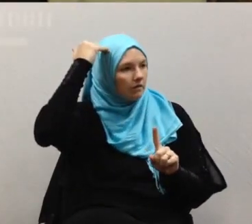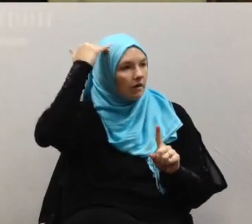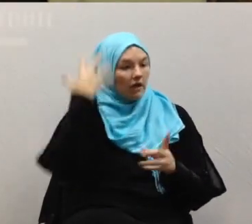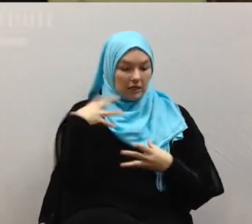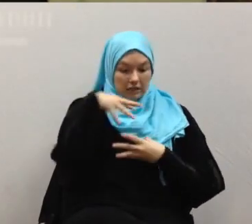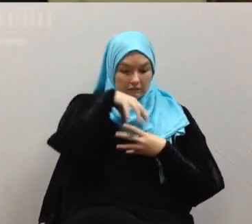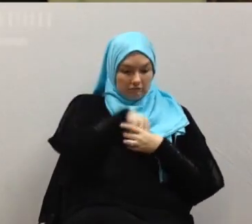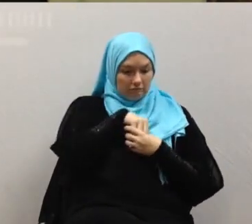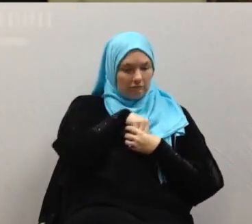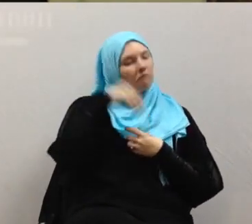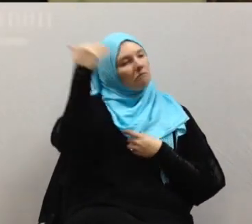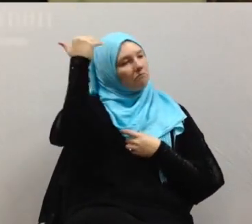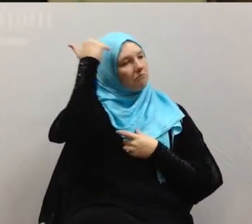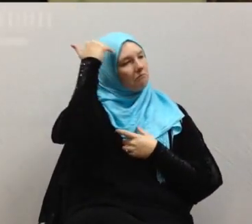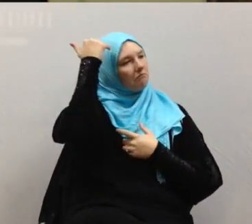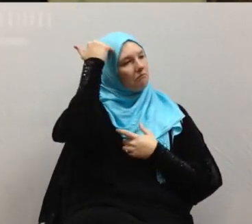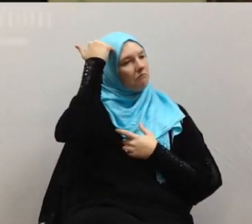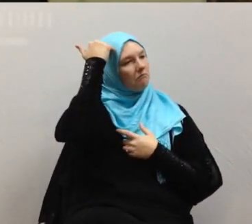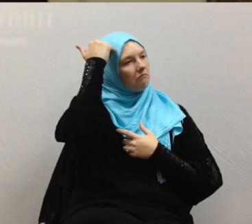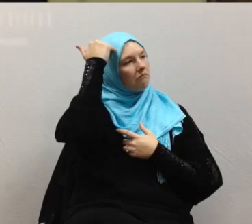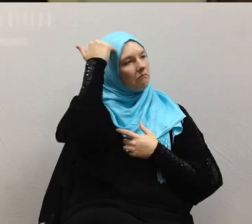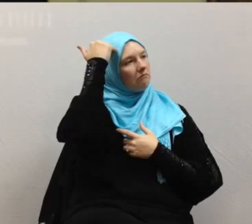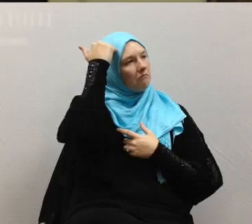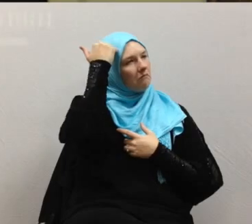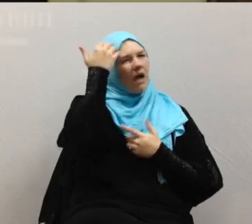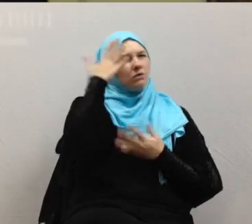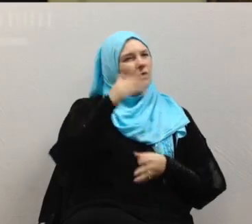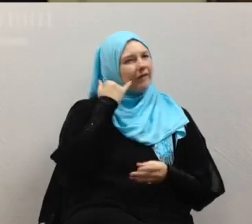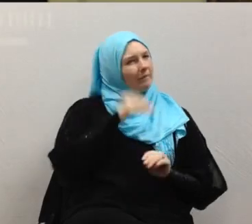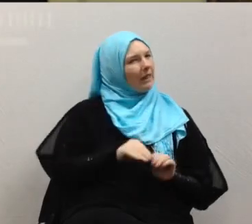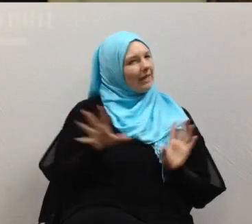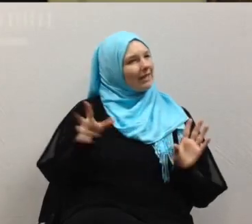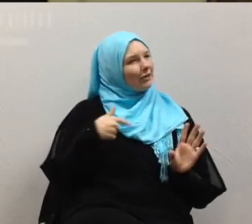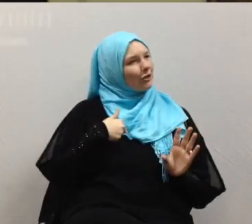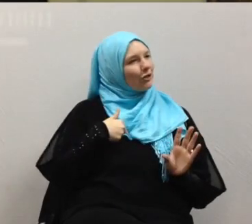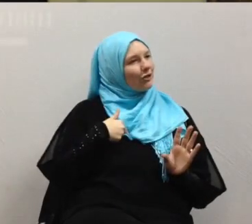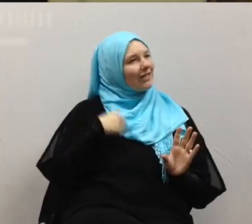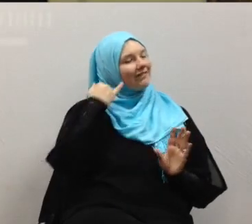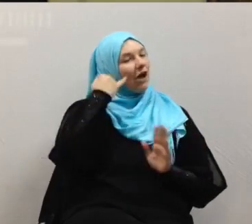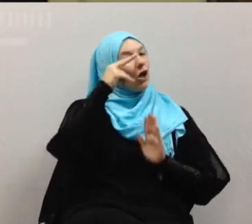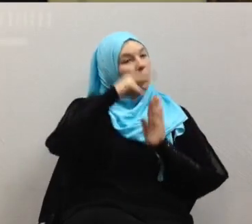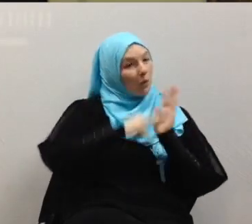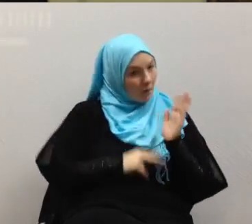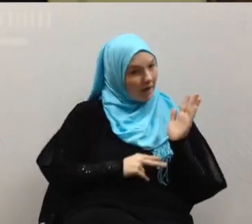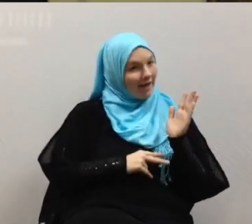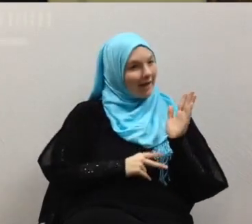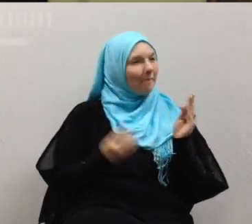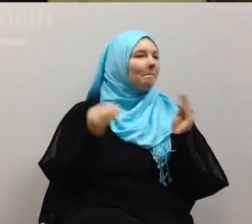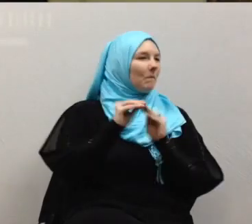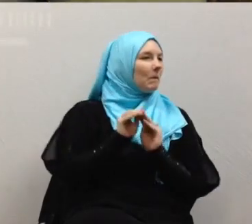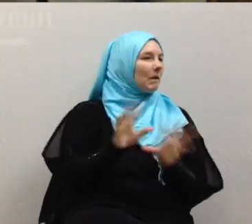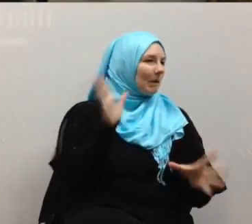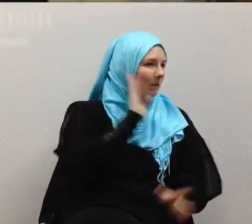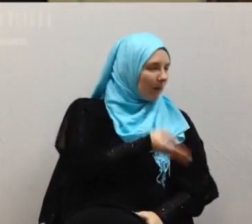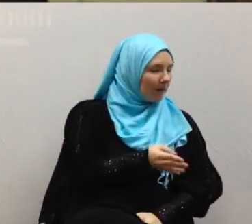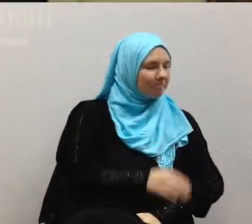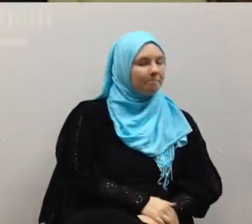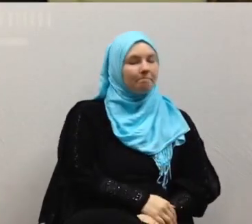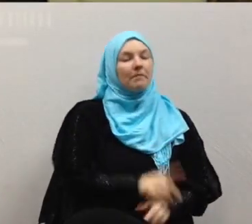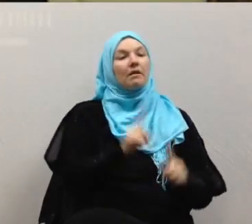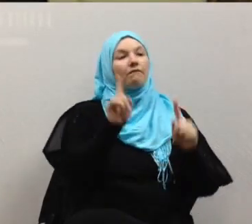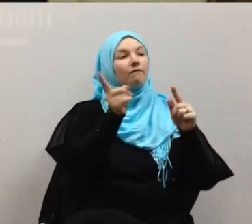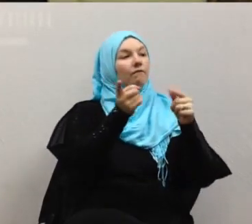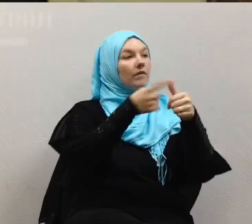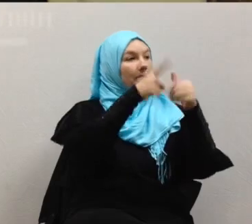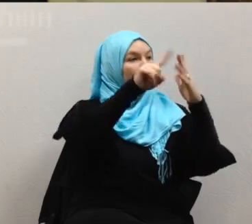us. I don't know if I'm clear, but maybe when we read the ayat, it will make this clear. From the beginning, Allah subhanahu wa